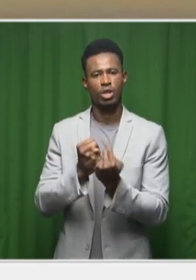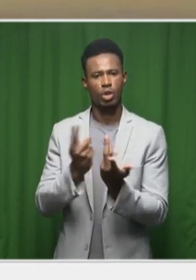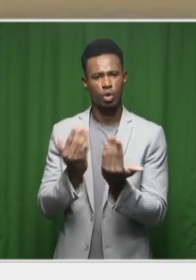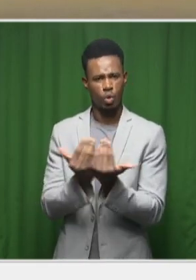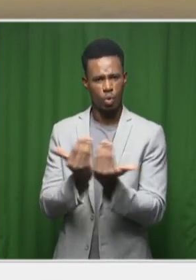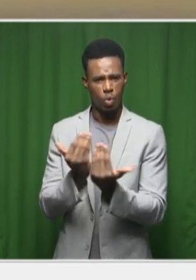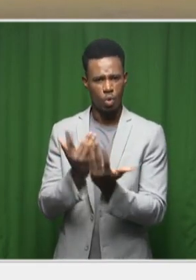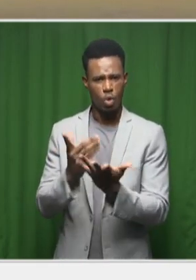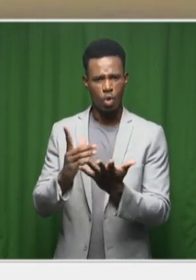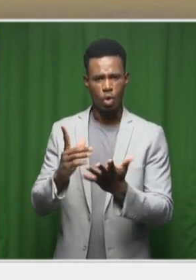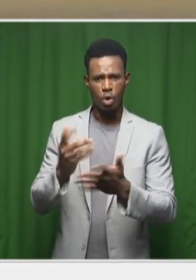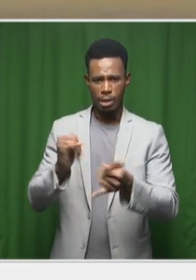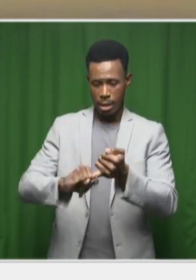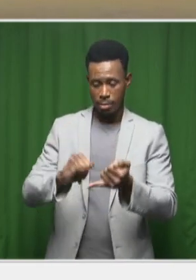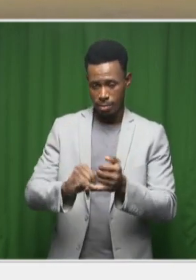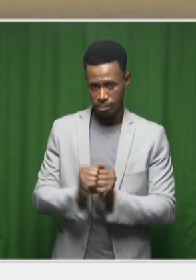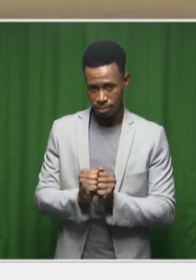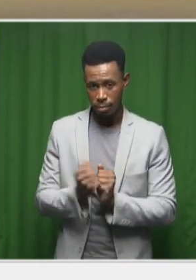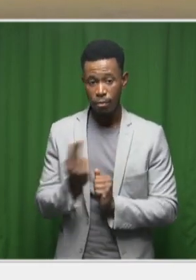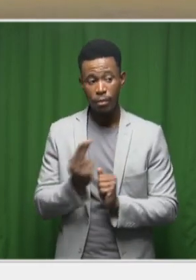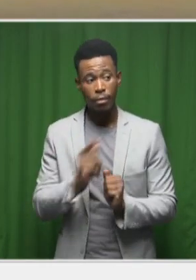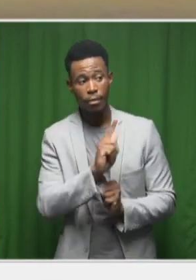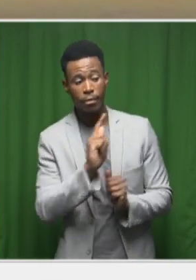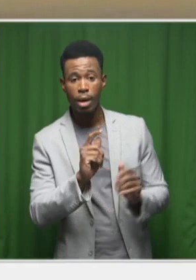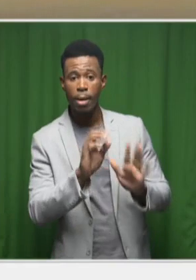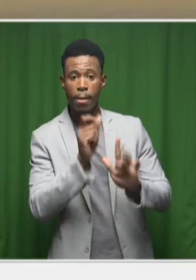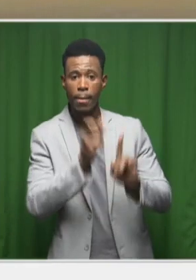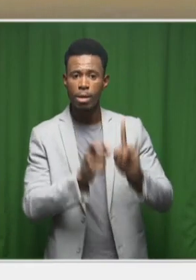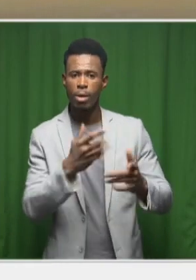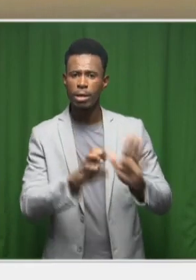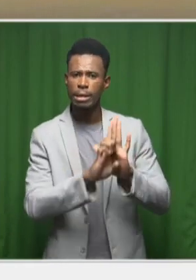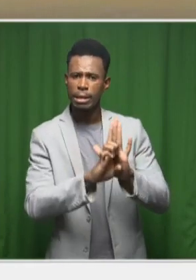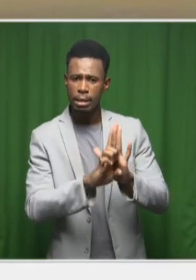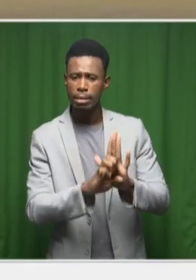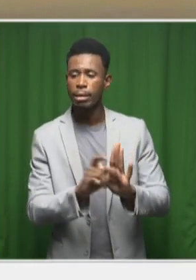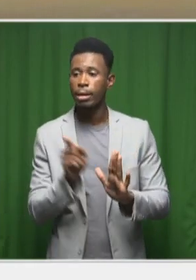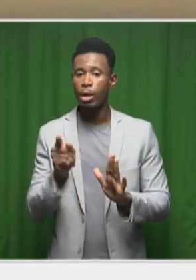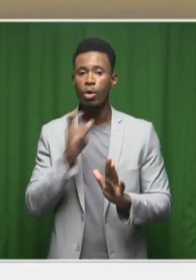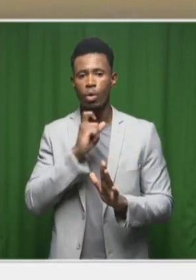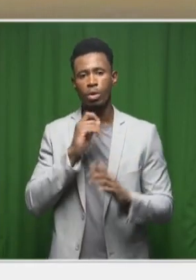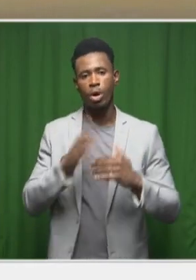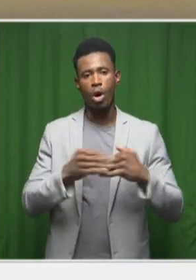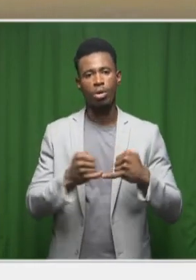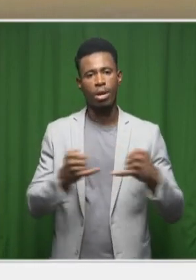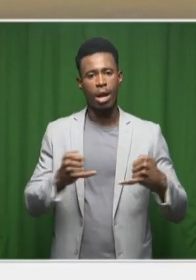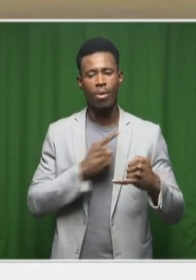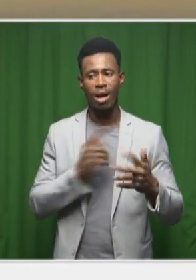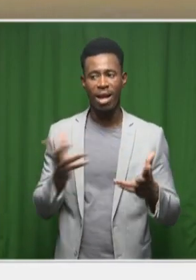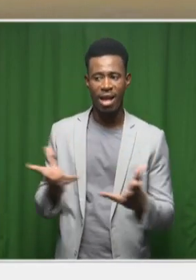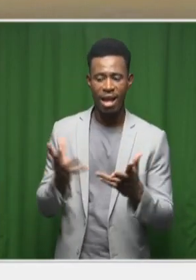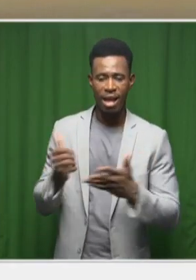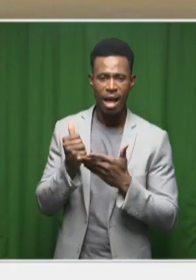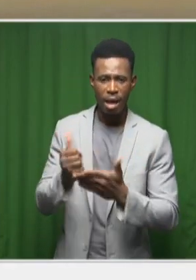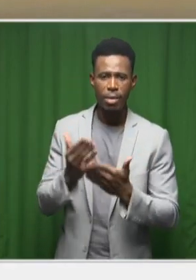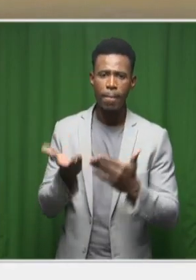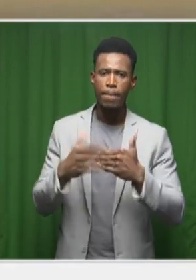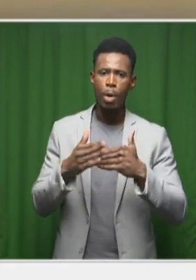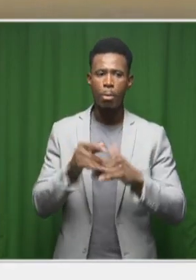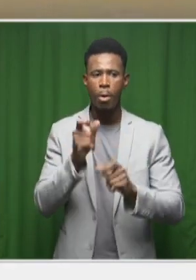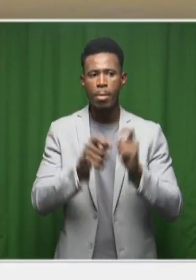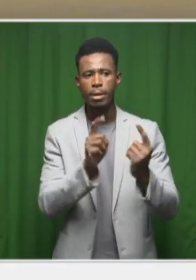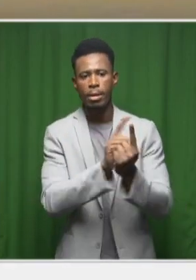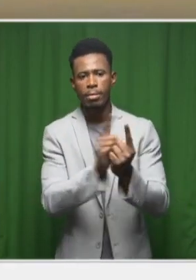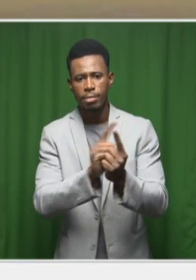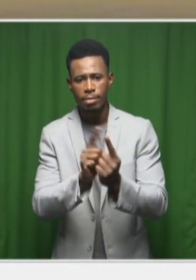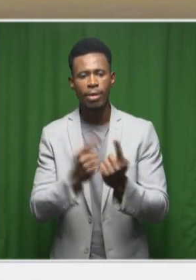national campaigns involving role models and utilizes an online platform to enhance networking among the girls, trainers